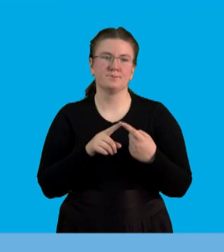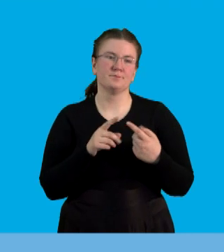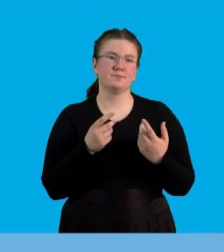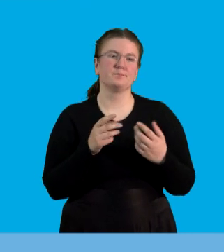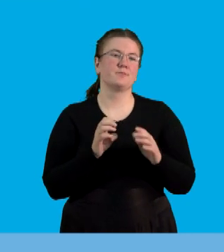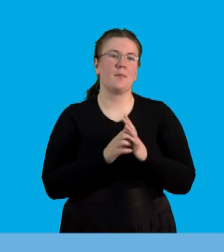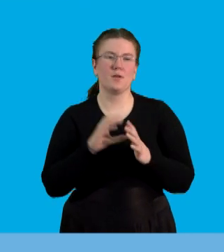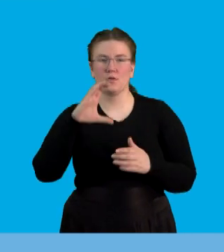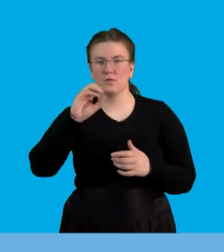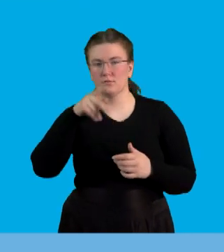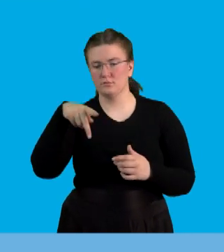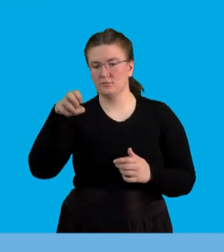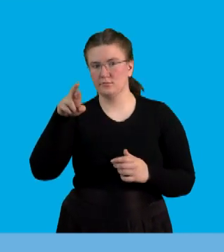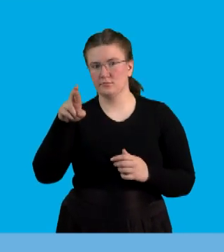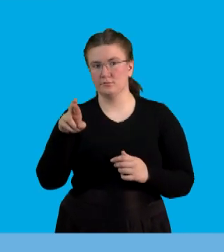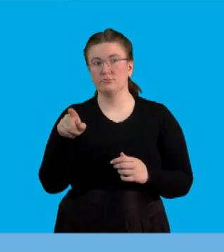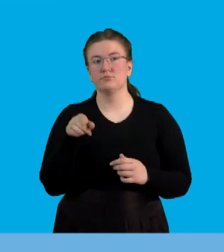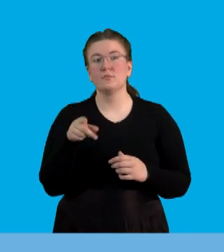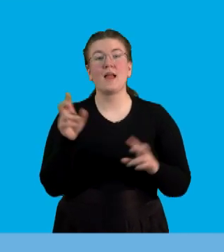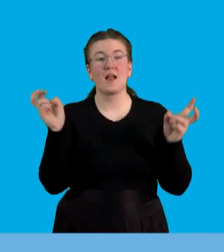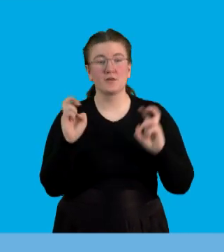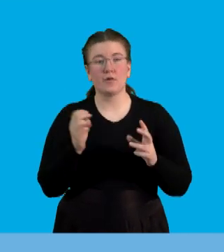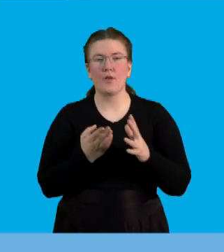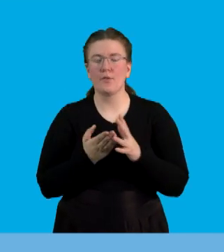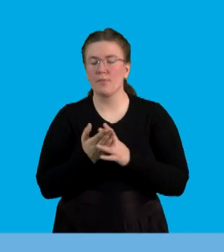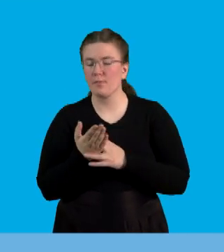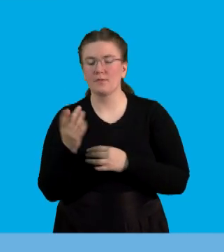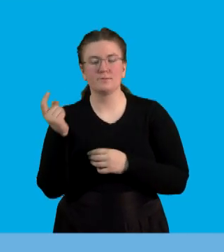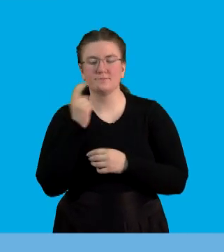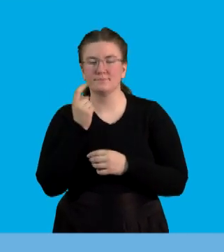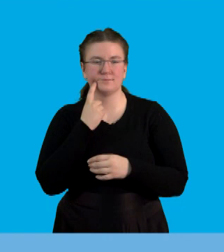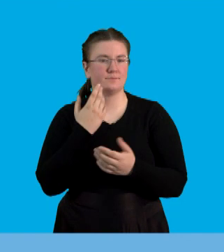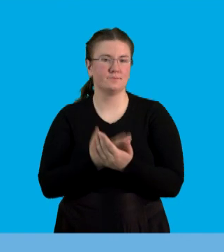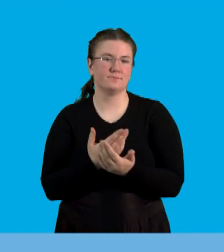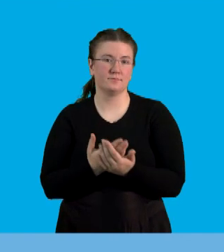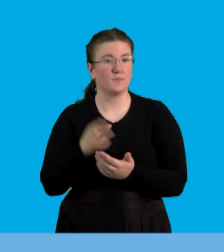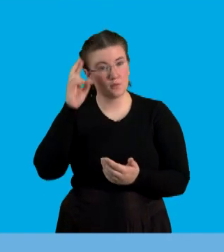such as copper, and it allows the electrical current to pass easily.